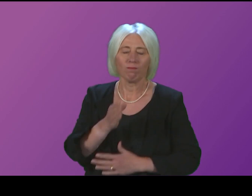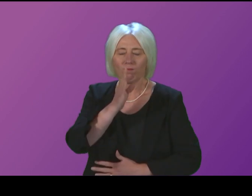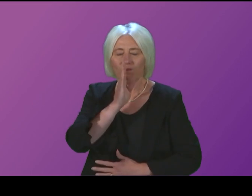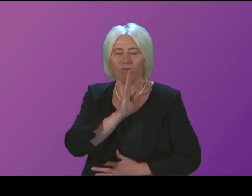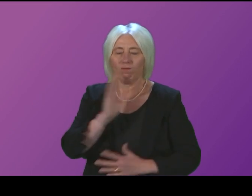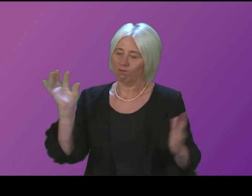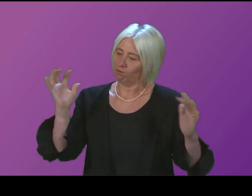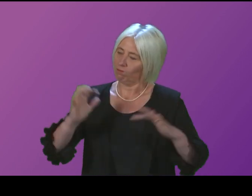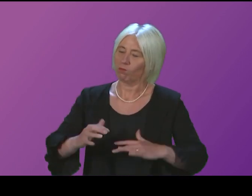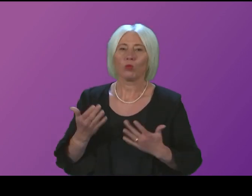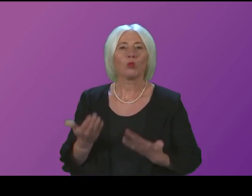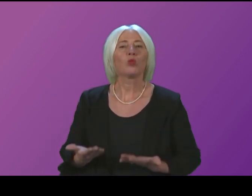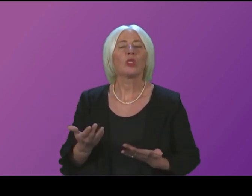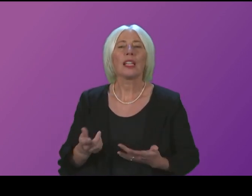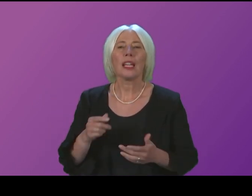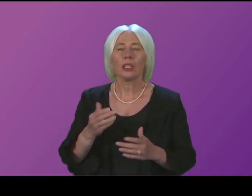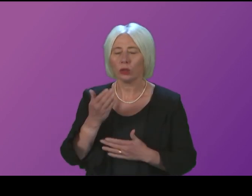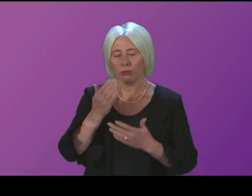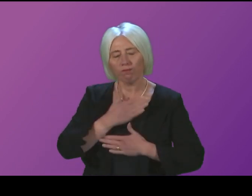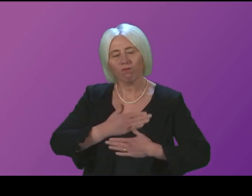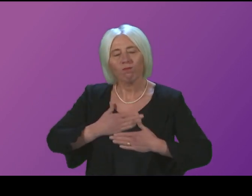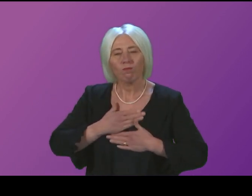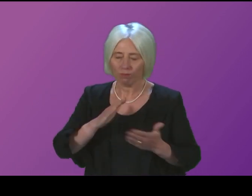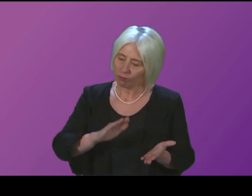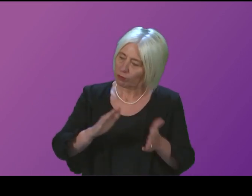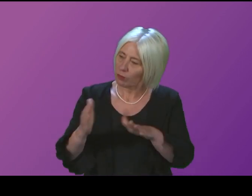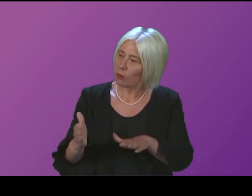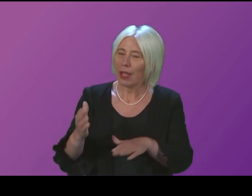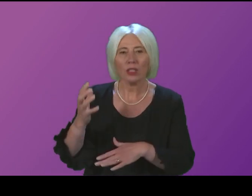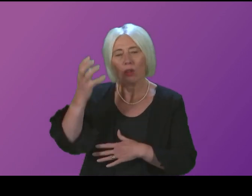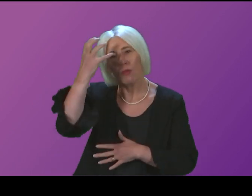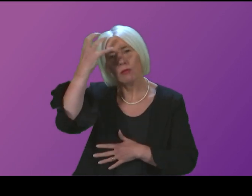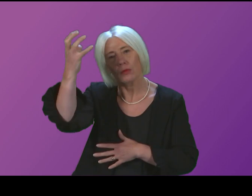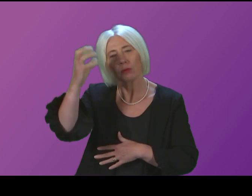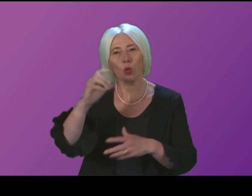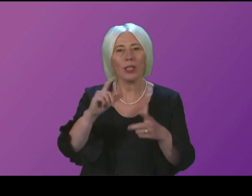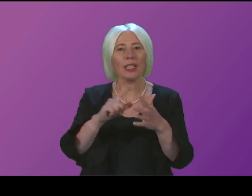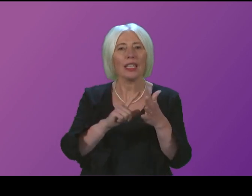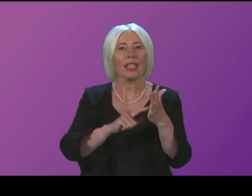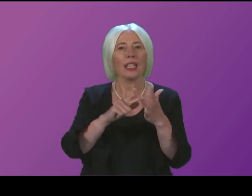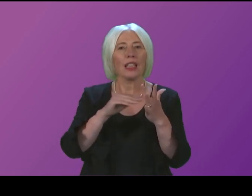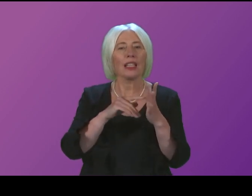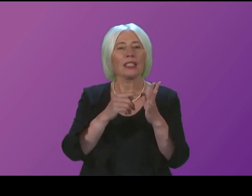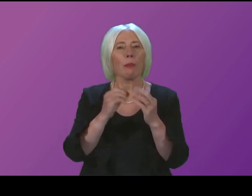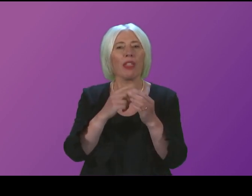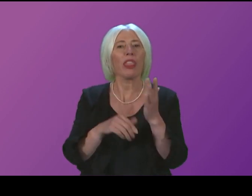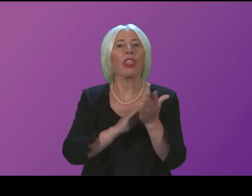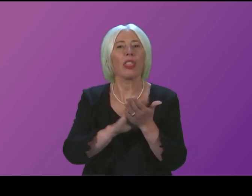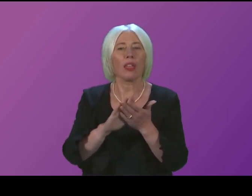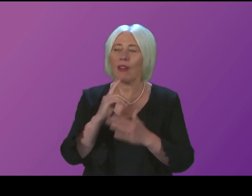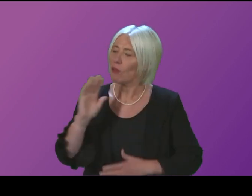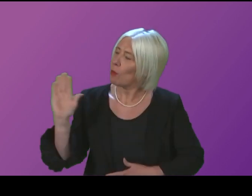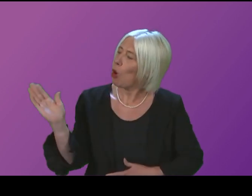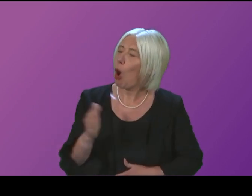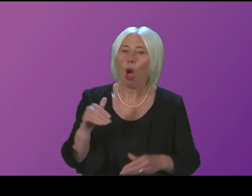gather today to mourn the passing of Her Majesty, Queen Elizabeth. On behalf of all members of the